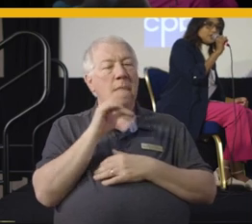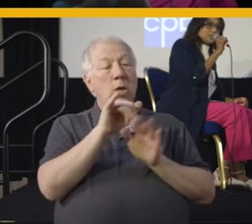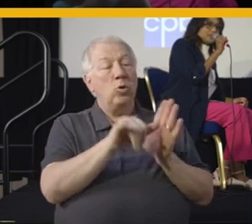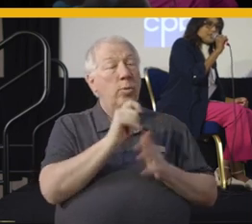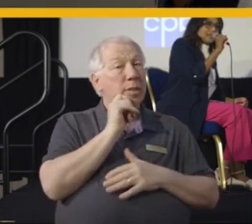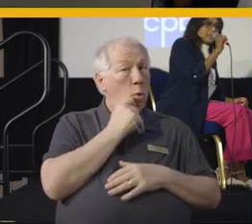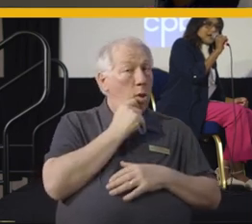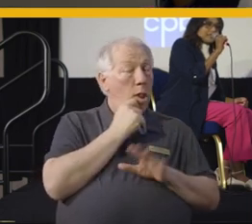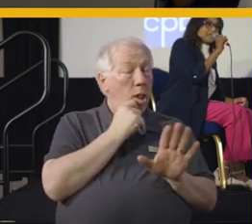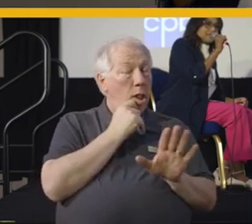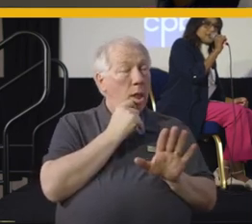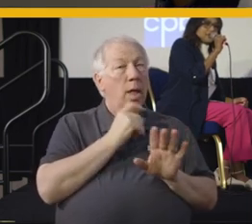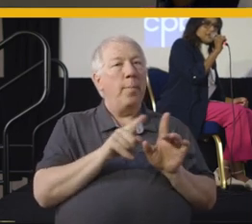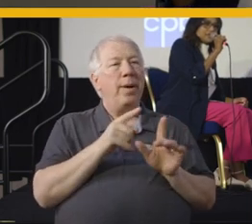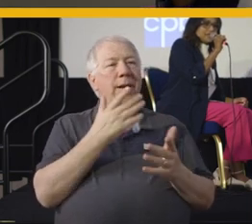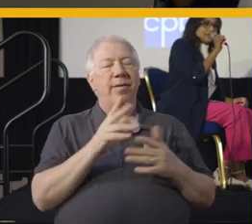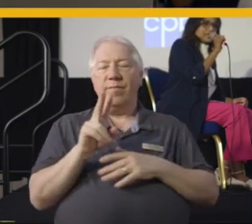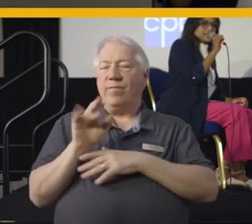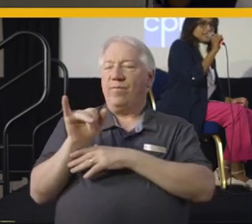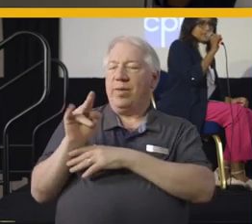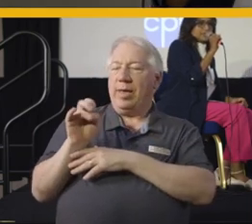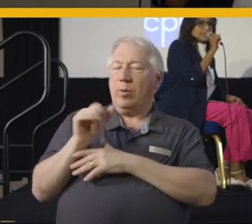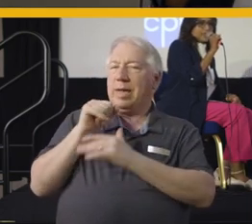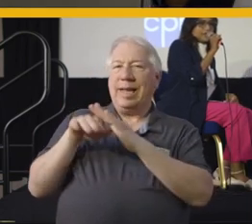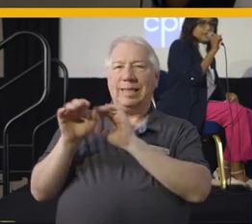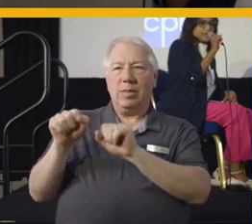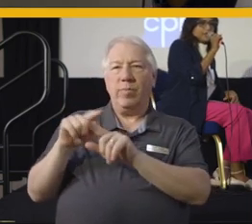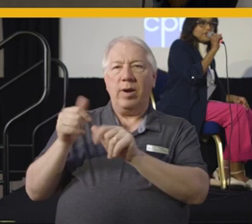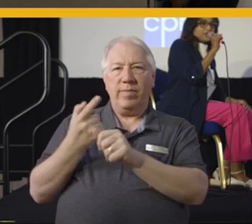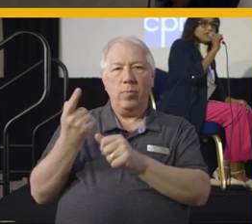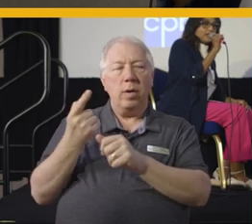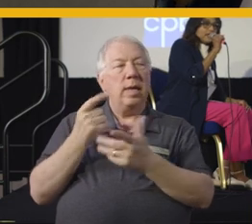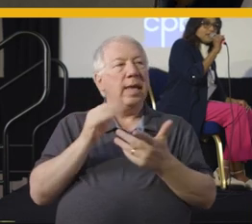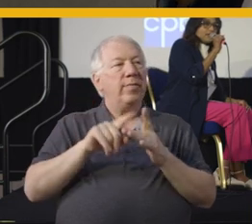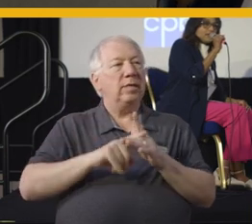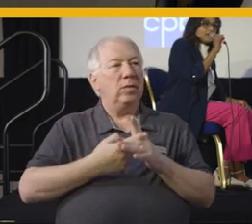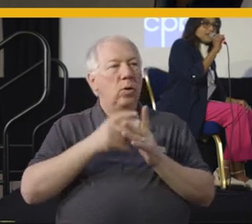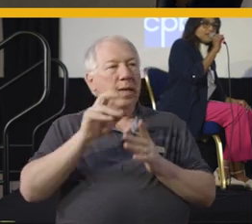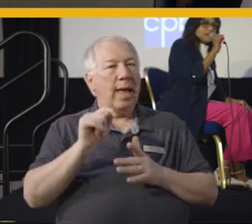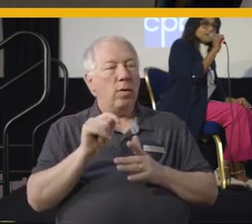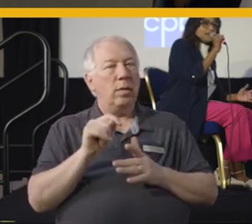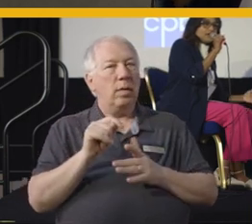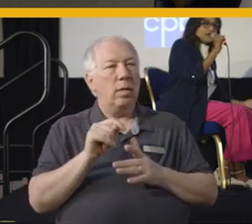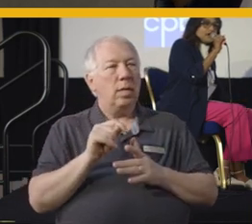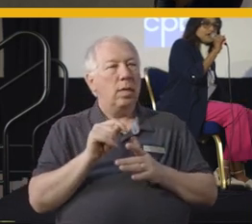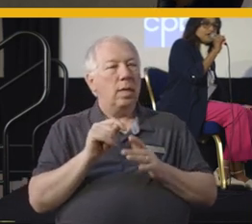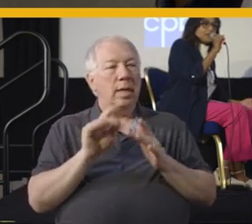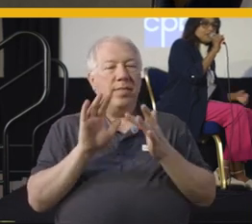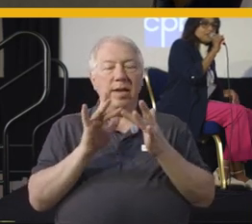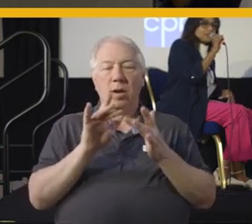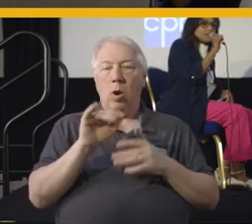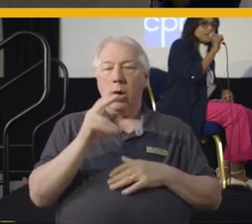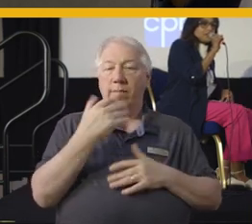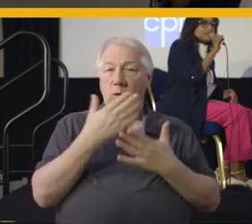is cool, but Vimeo is not really accessible to everyone. But if you're just starting out, is the Internet Archive a